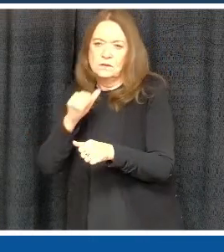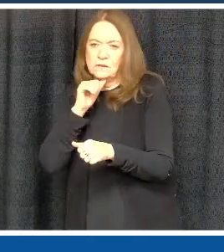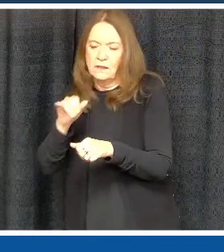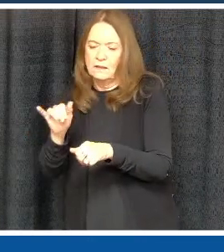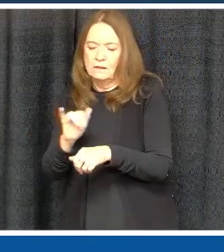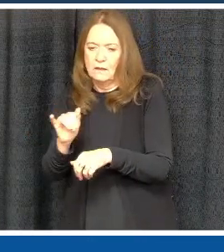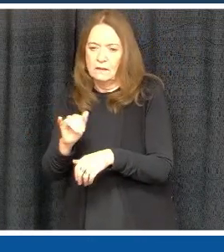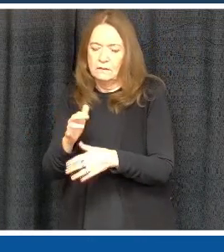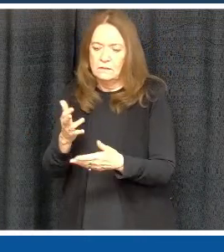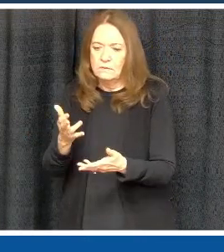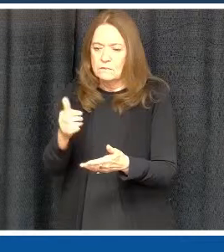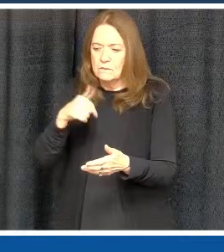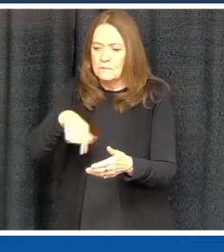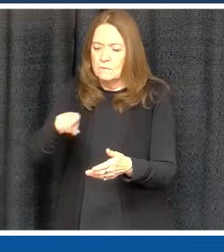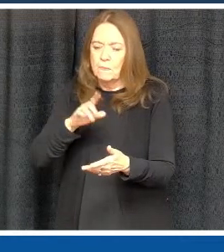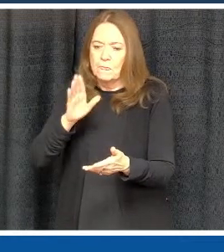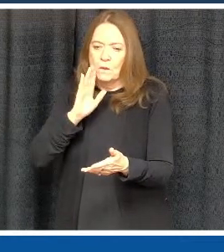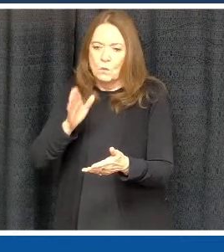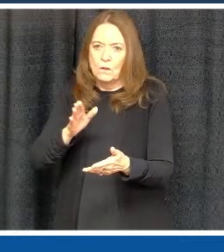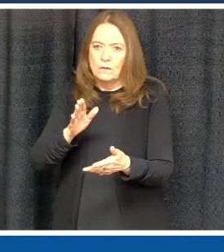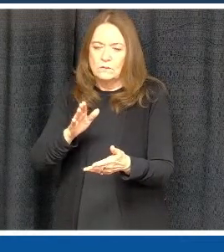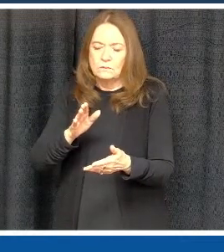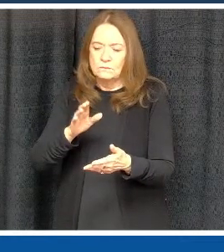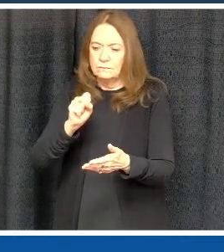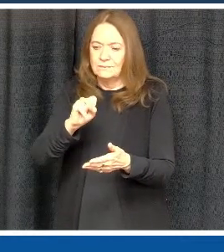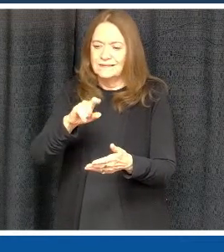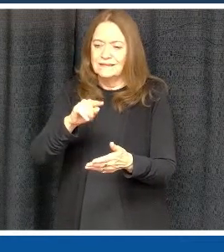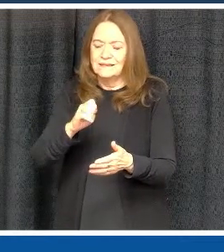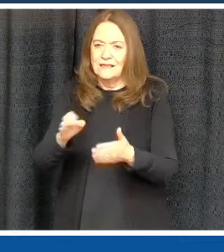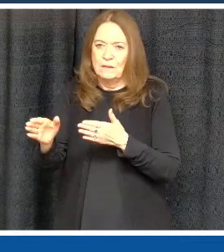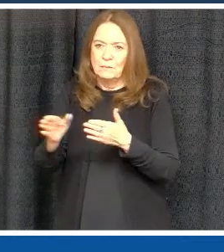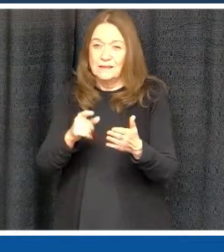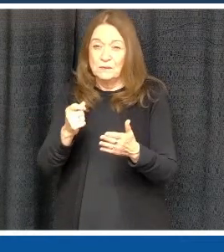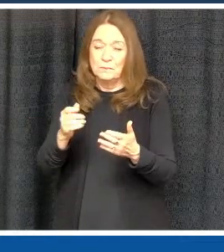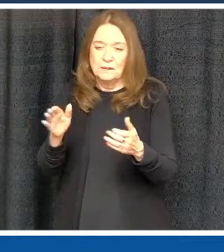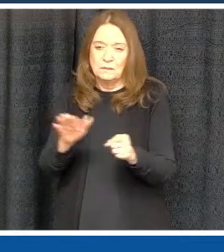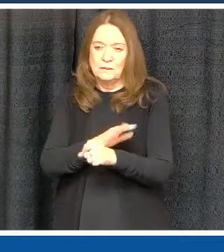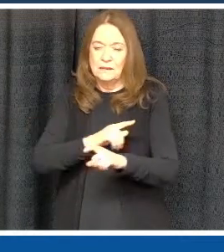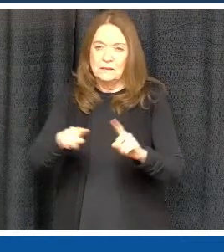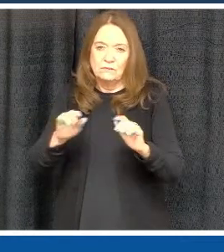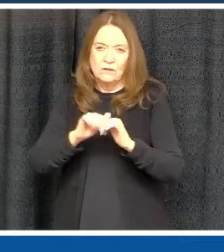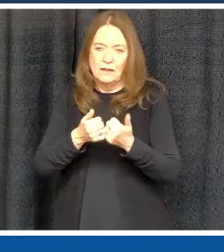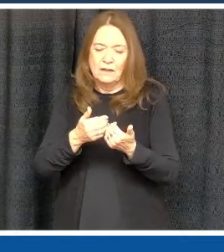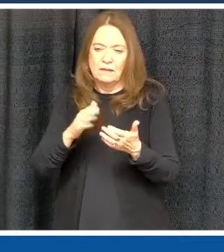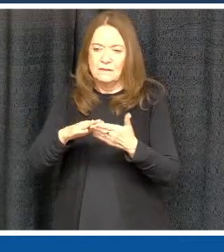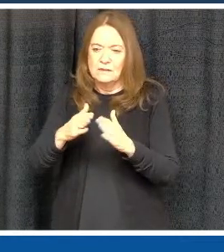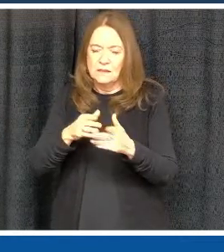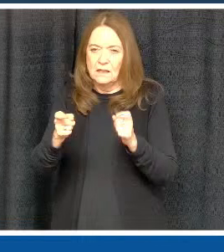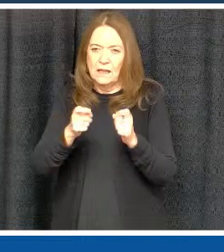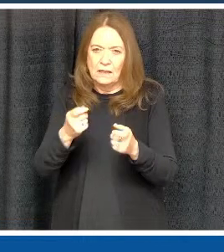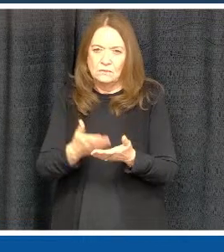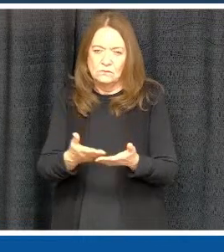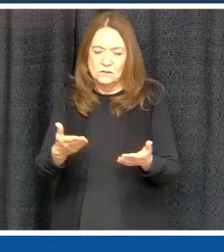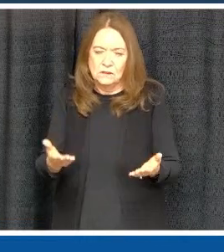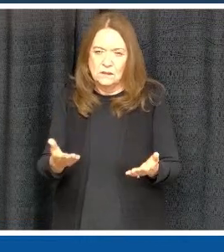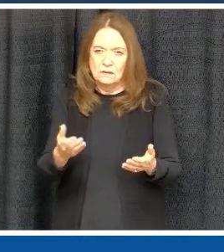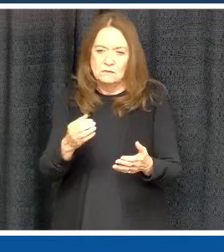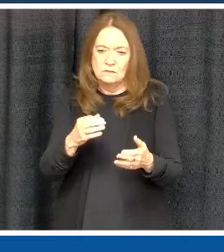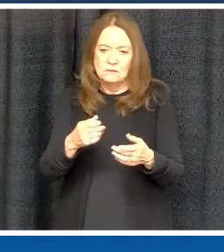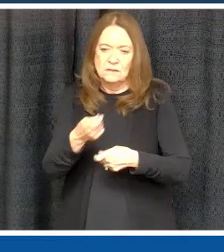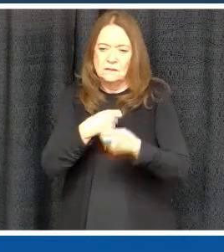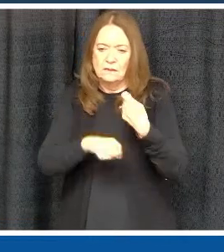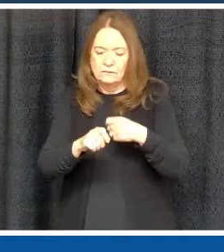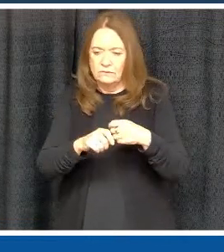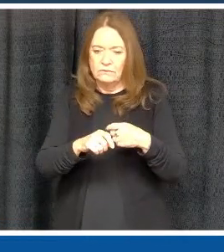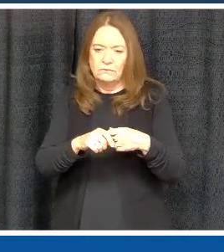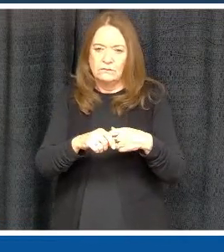though these are going as site plans. This is a little bit completely differently in how the city handles things versus developers